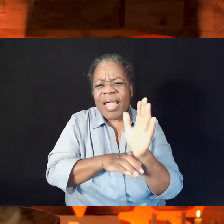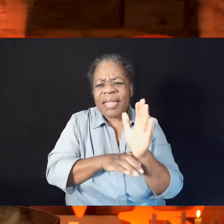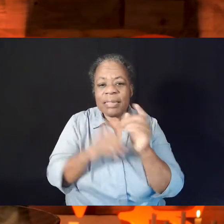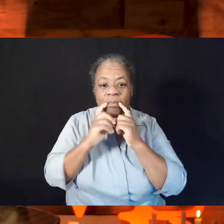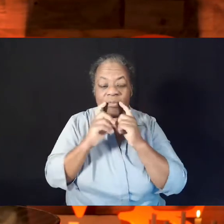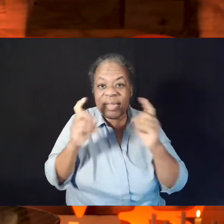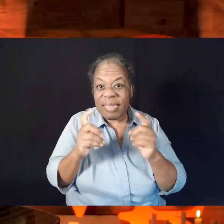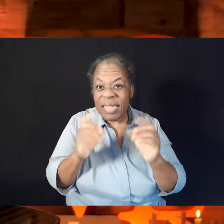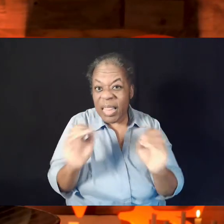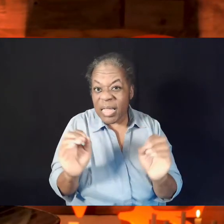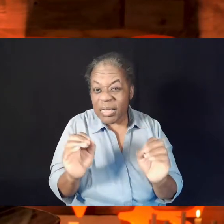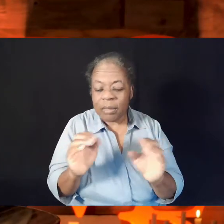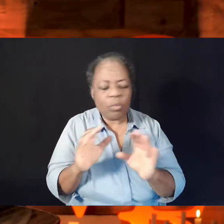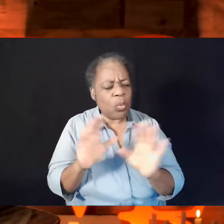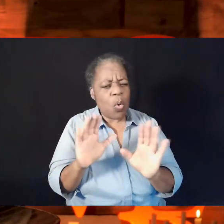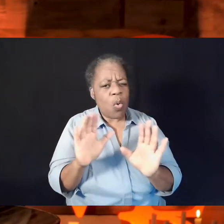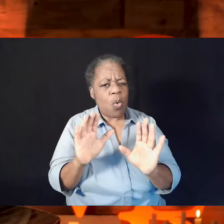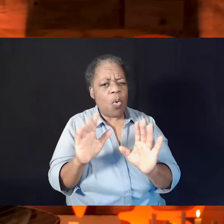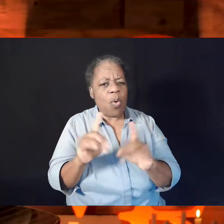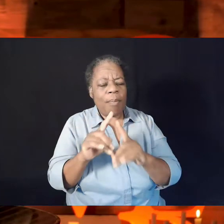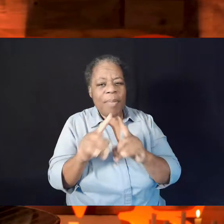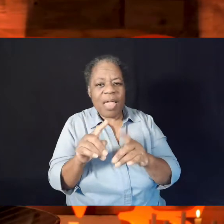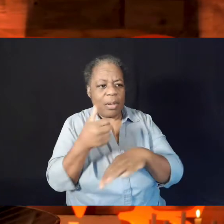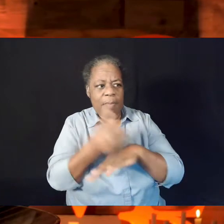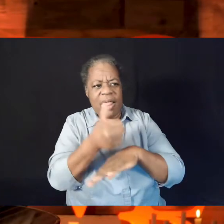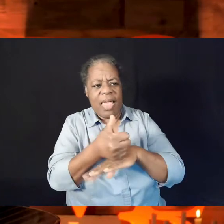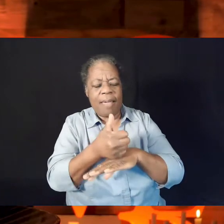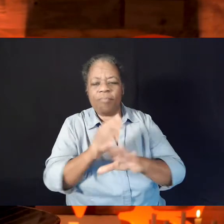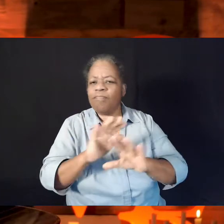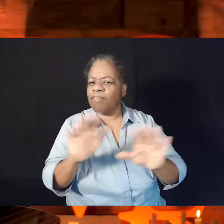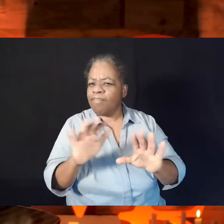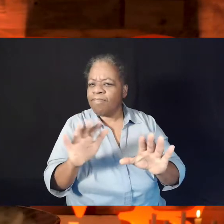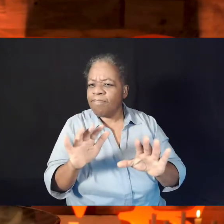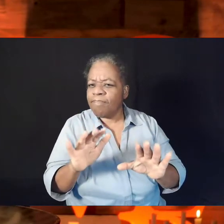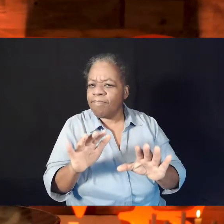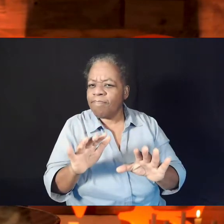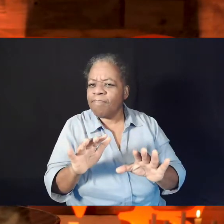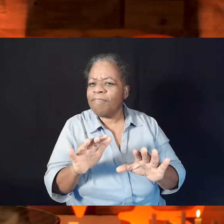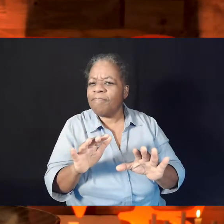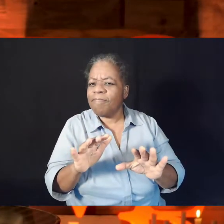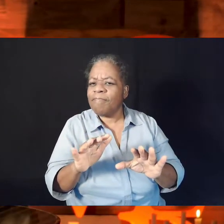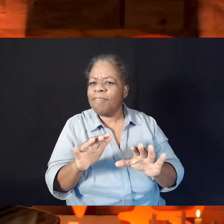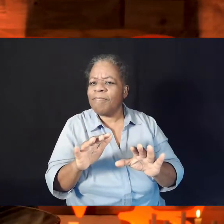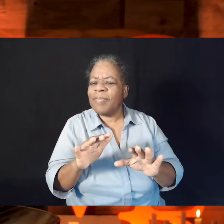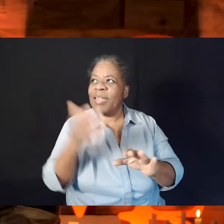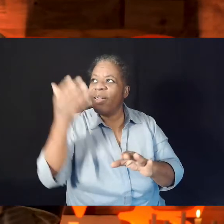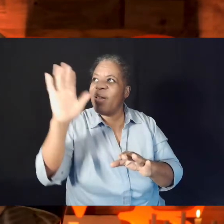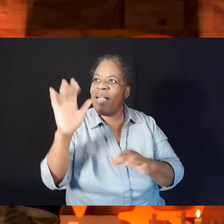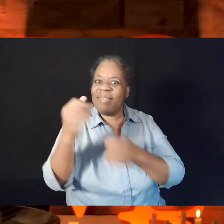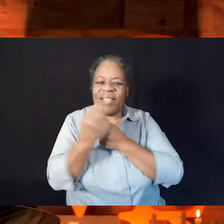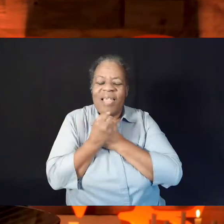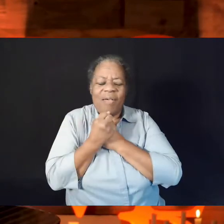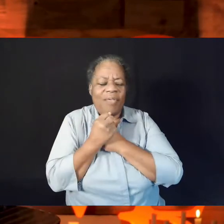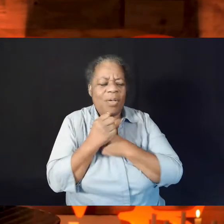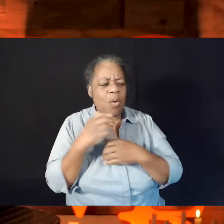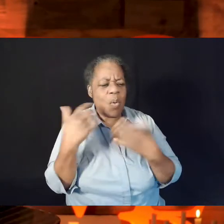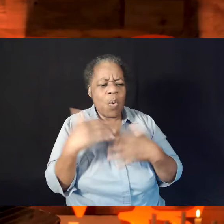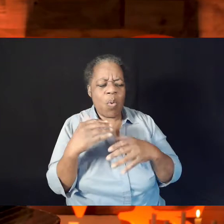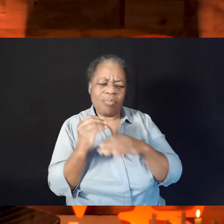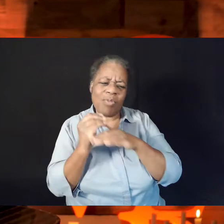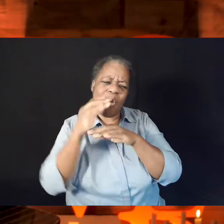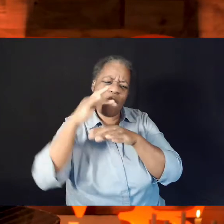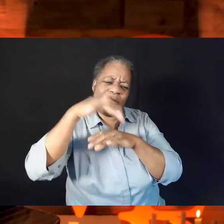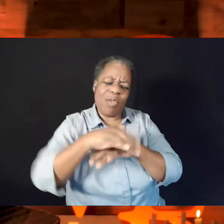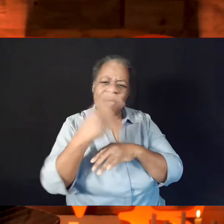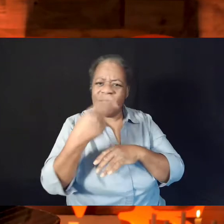do that, but blamelessly. And he's filled with love for them. Now you might wonder, how do we